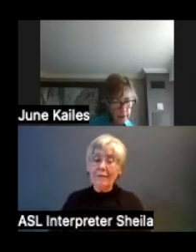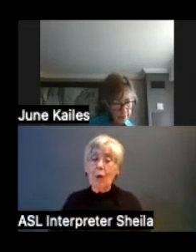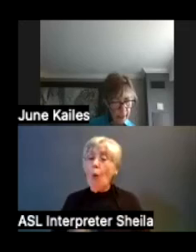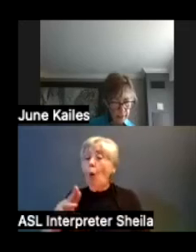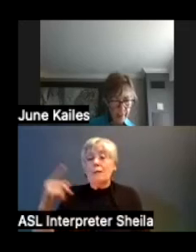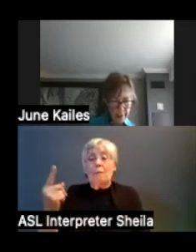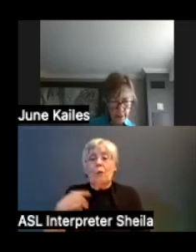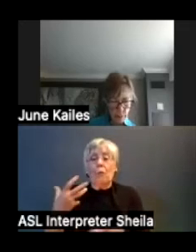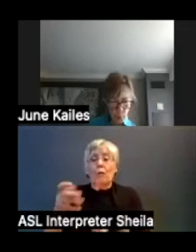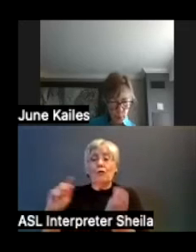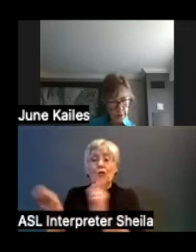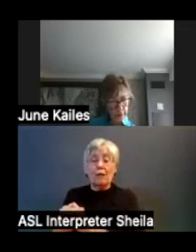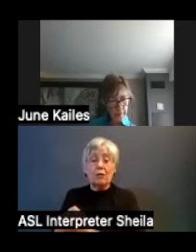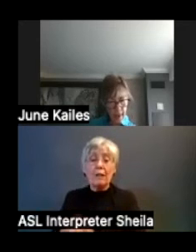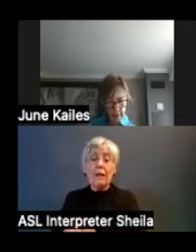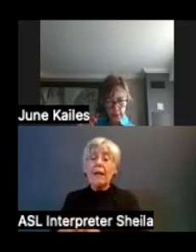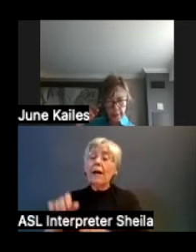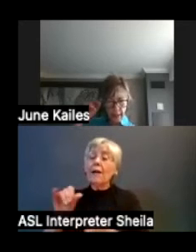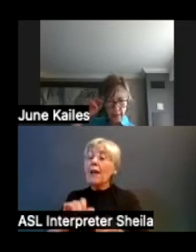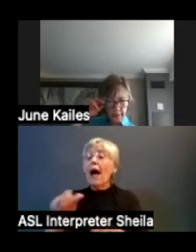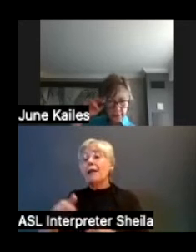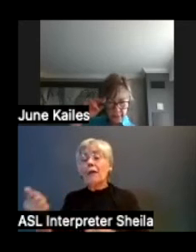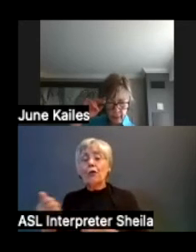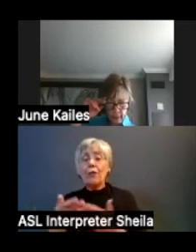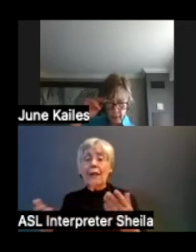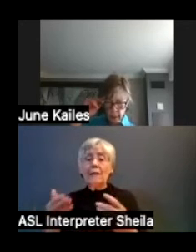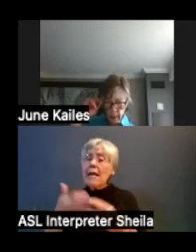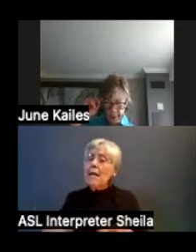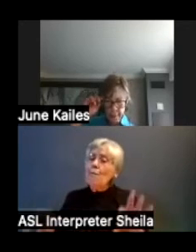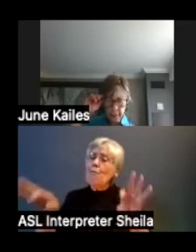The other is elevate the importance of exercises.